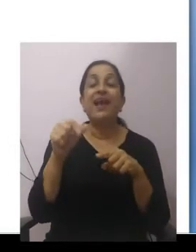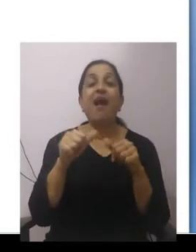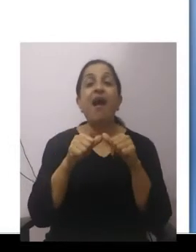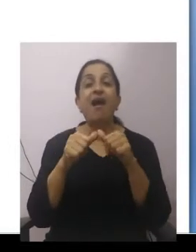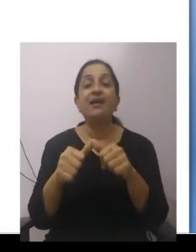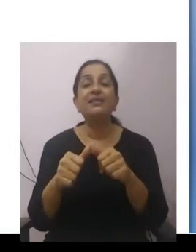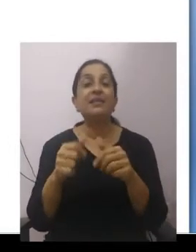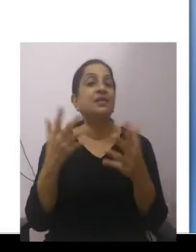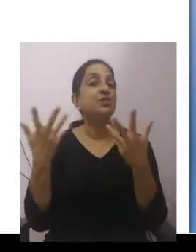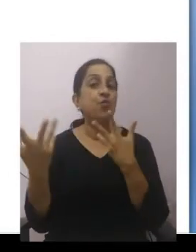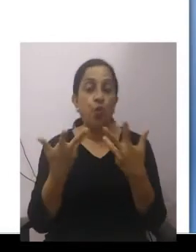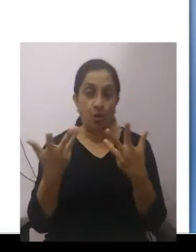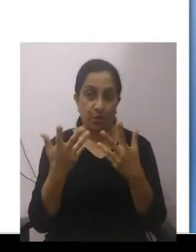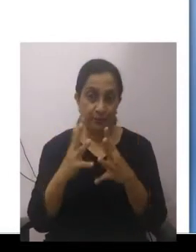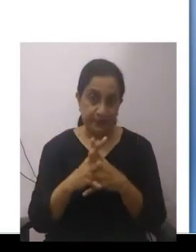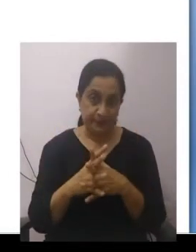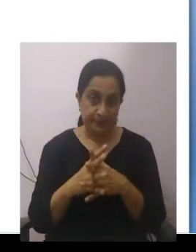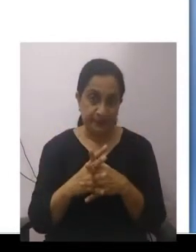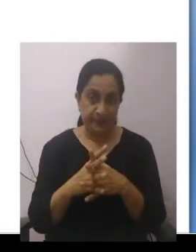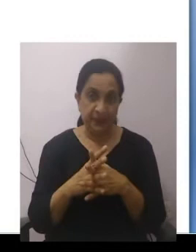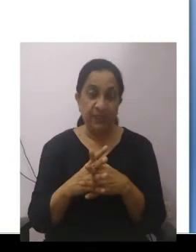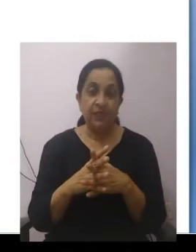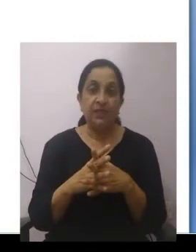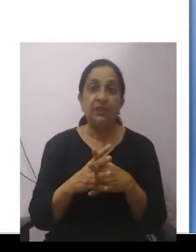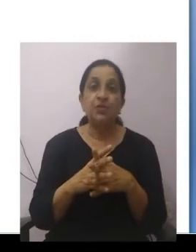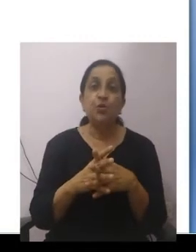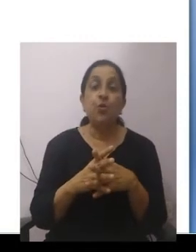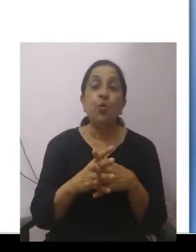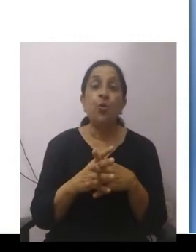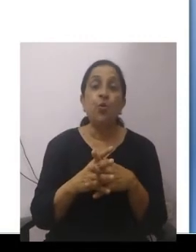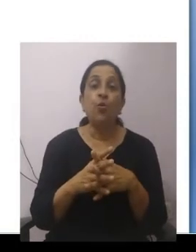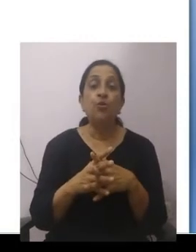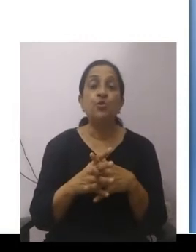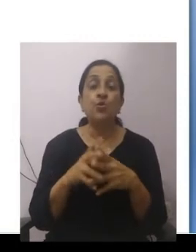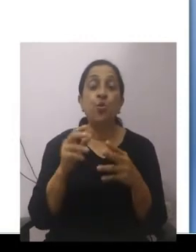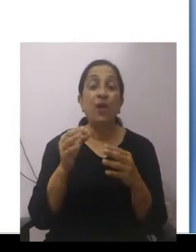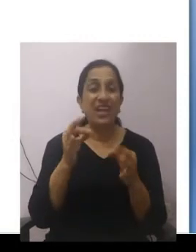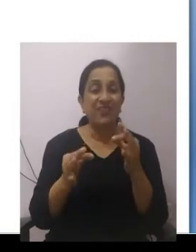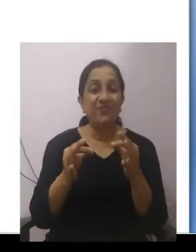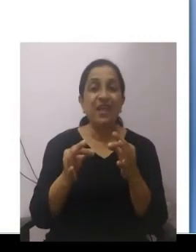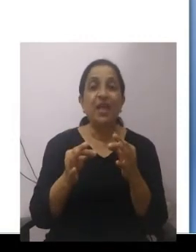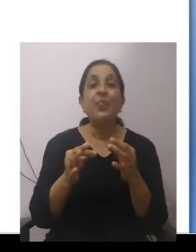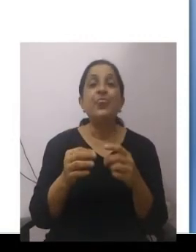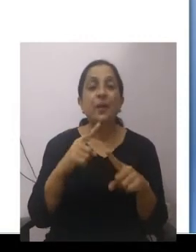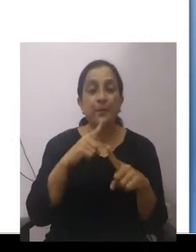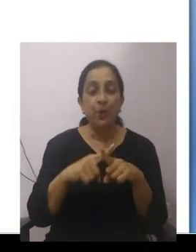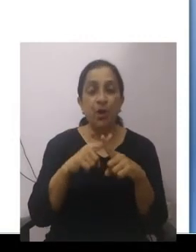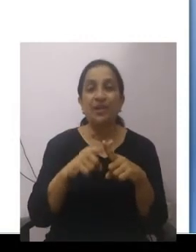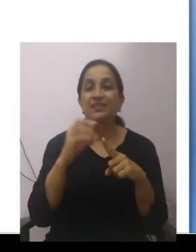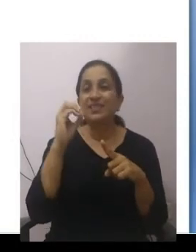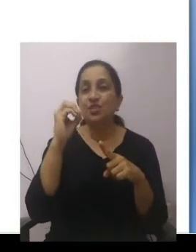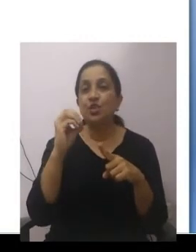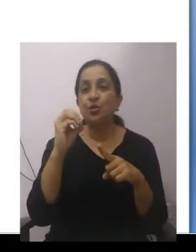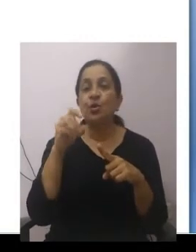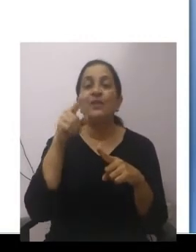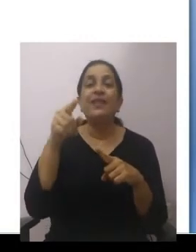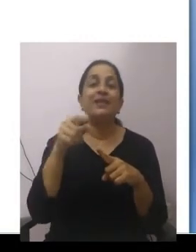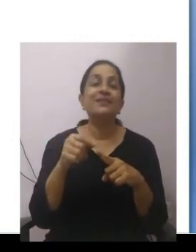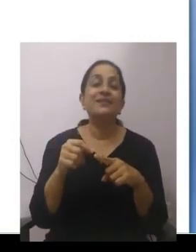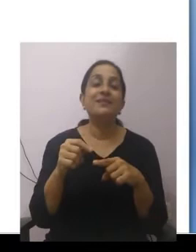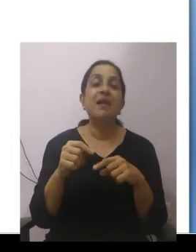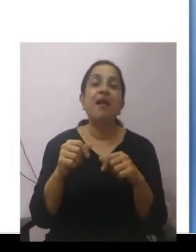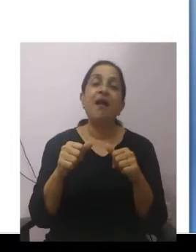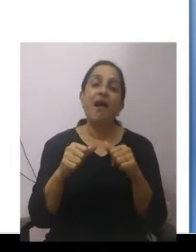A bar and B bar is supposed to be orthogonal when the product is 0. This if you can remember, is